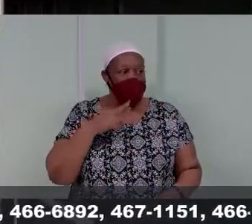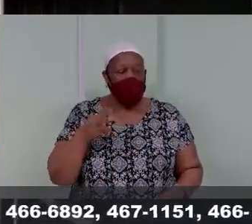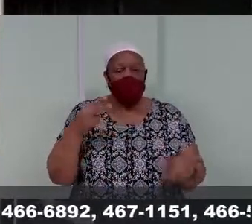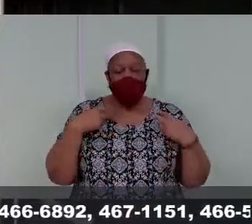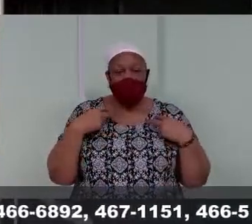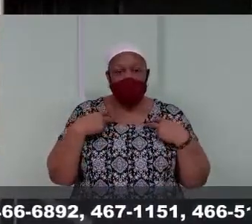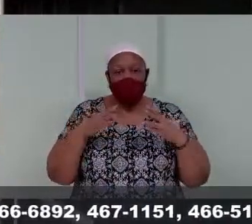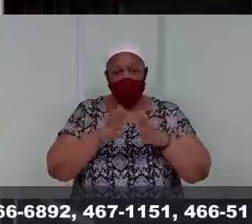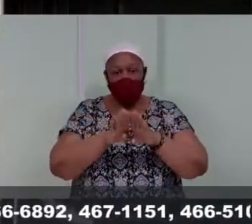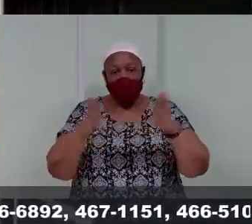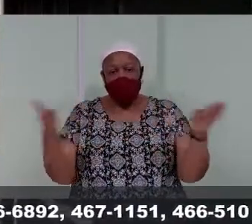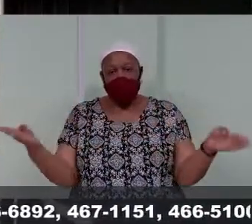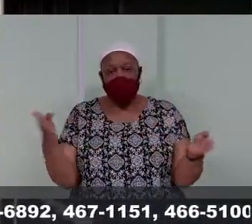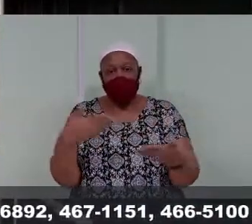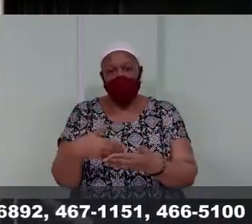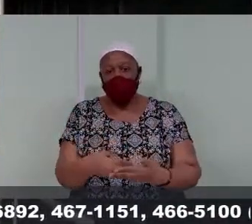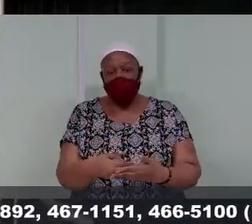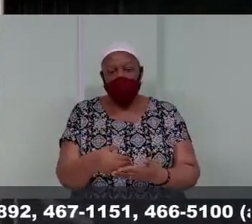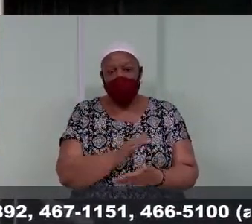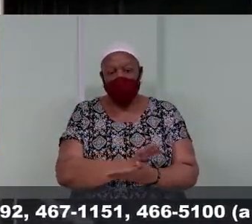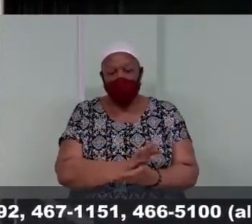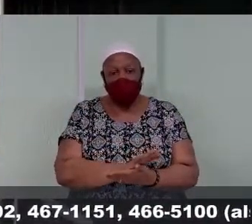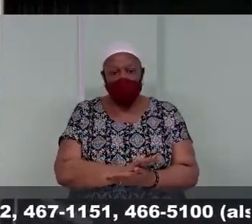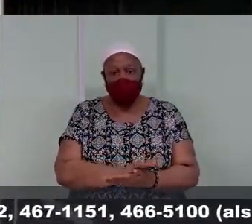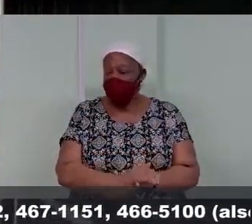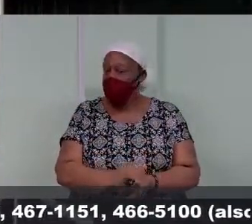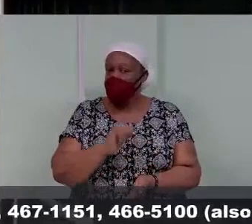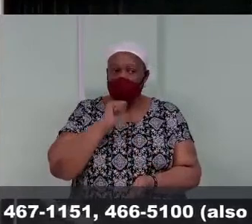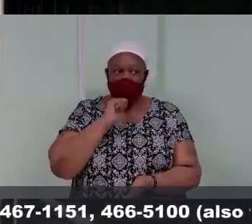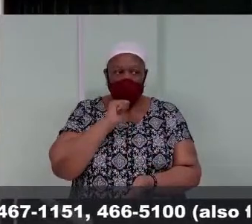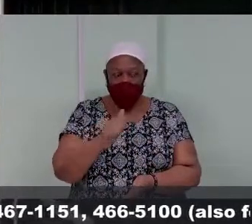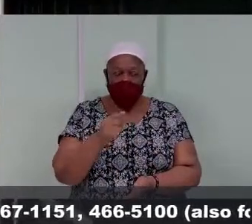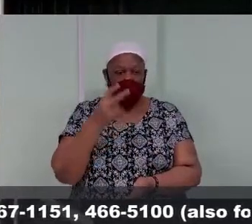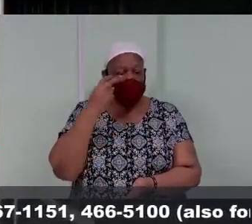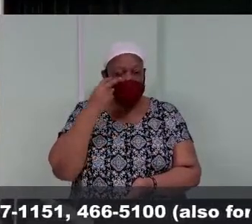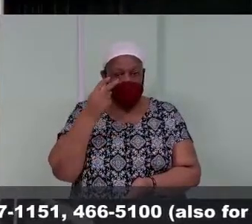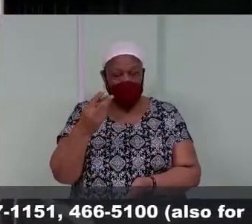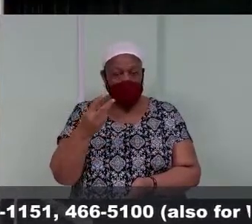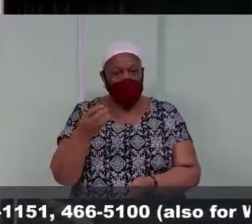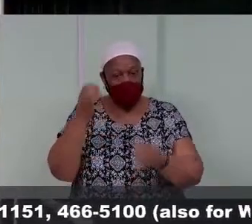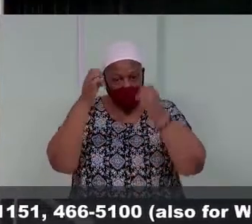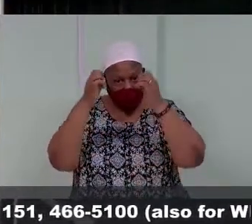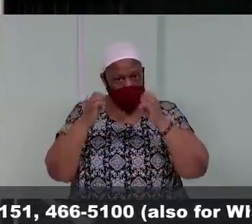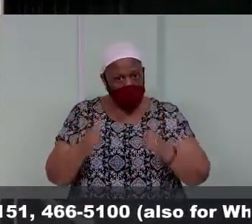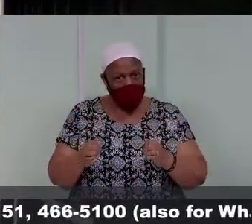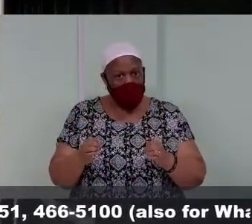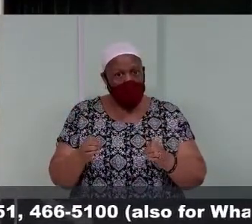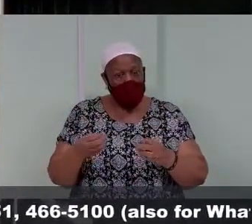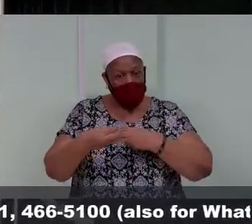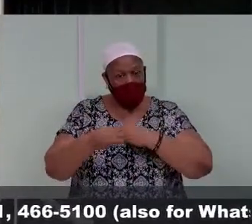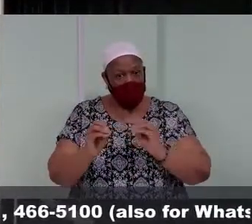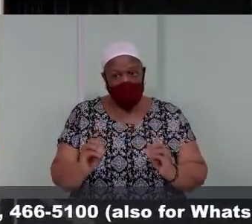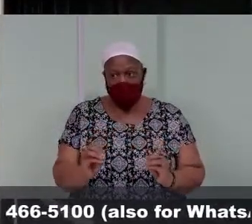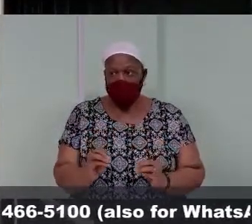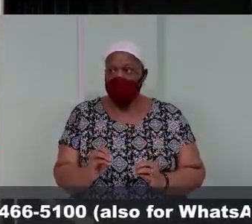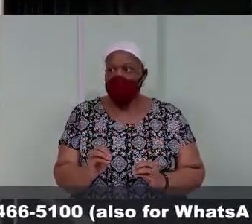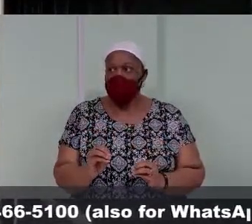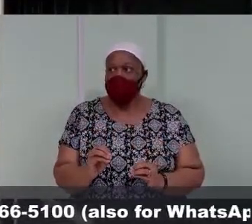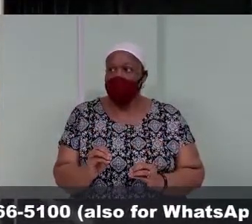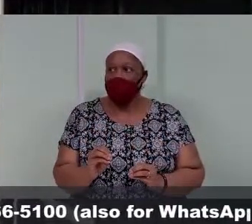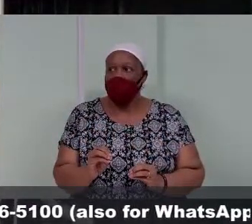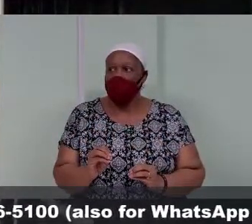centers without the approval of the Ministry of Education. We want to remind persons that in addition to